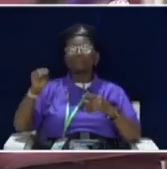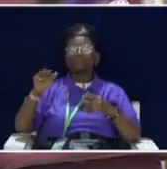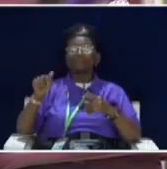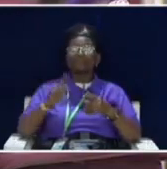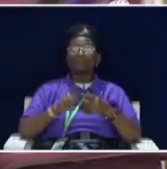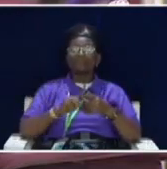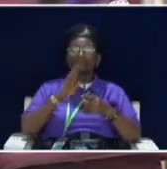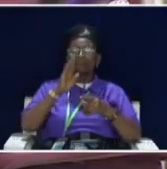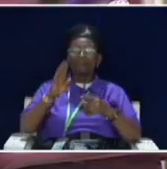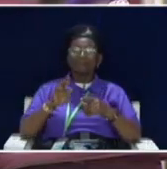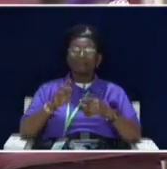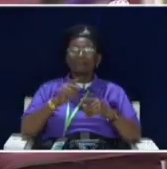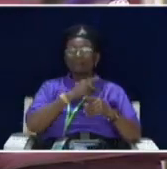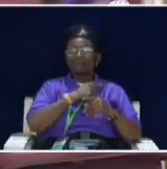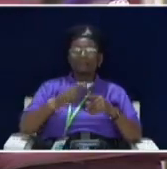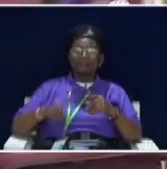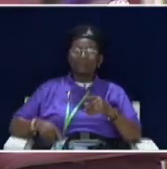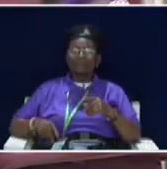Unknown to Solomon.